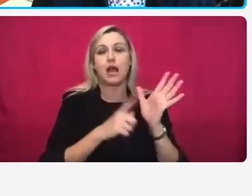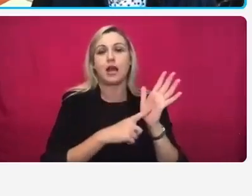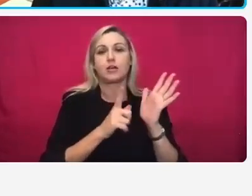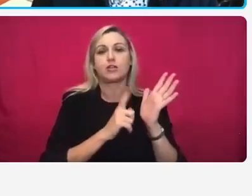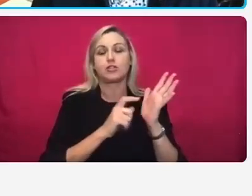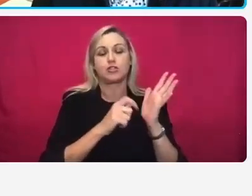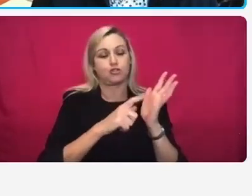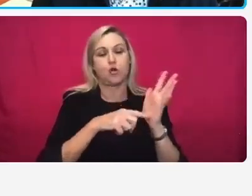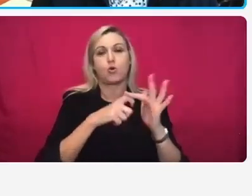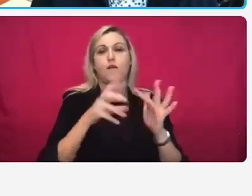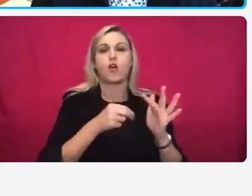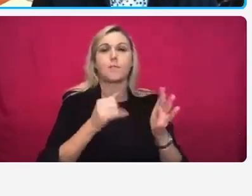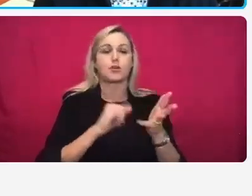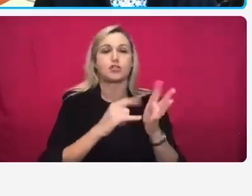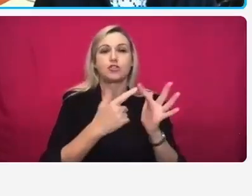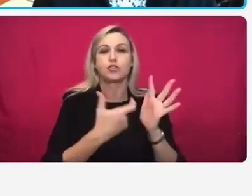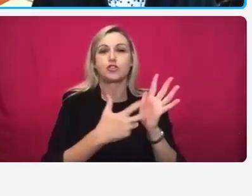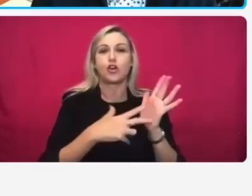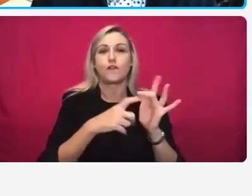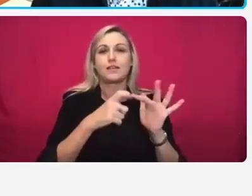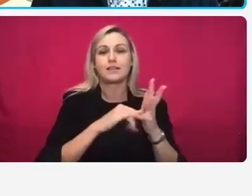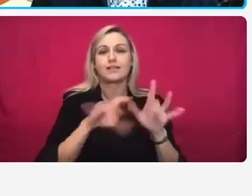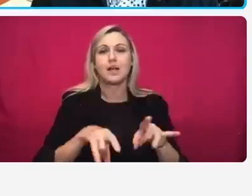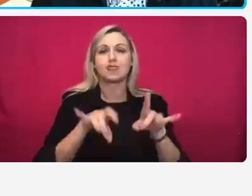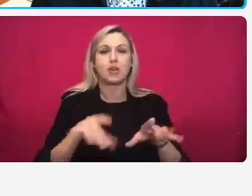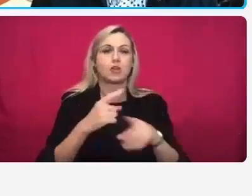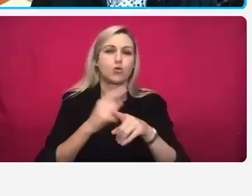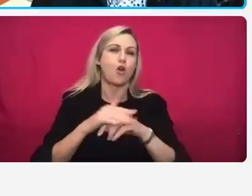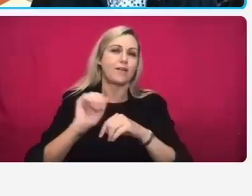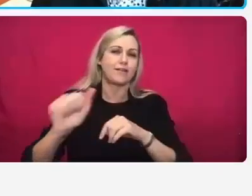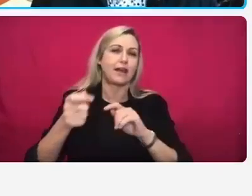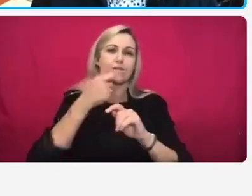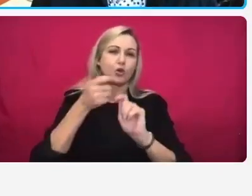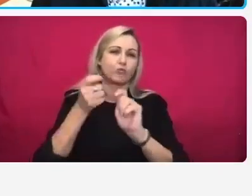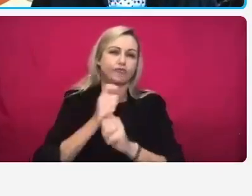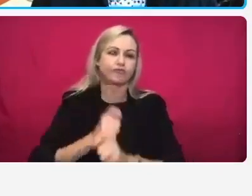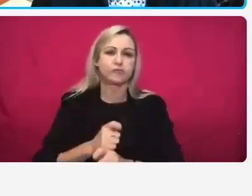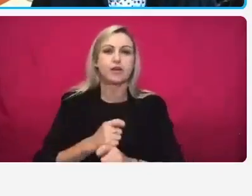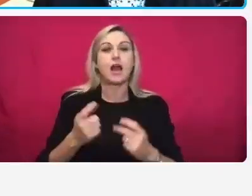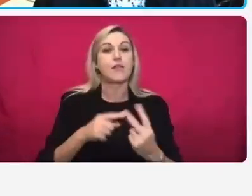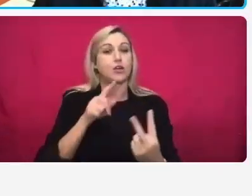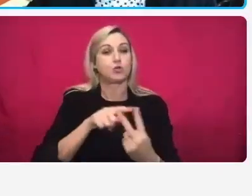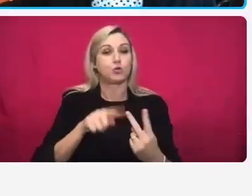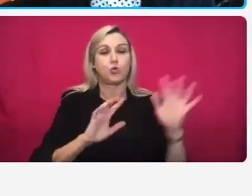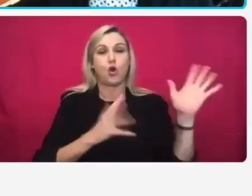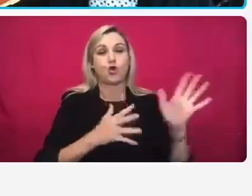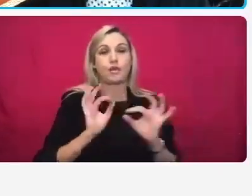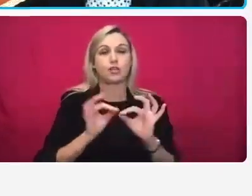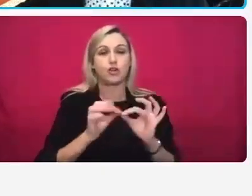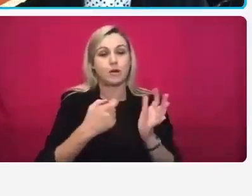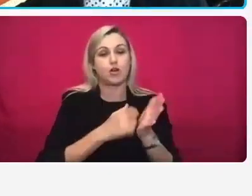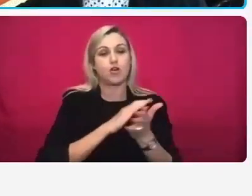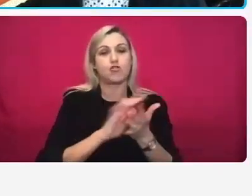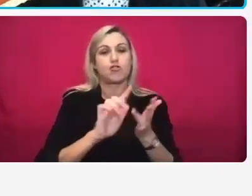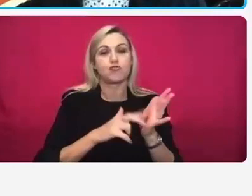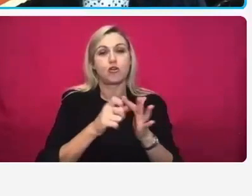you about some of the changes they're making. I'm also very happy that we've got Sue and Rhonda, who are Auslan interpreters, that are joining us